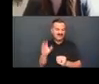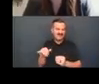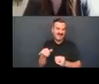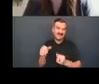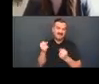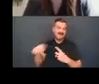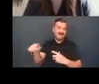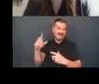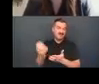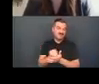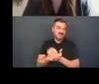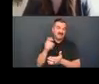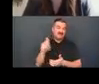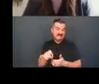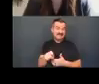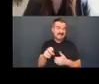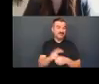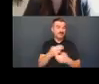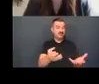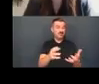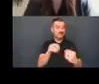population for telemedicine in the first place.